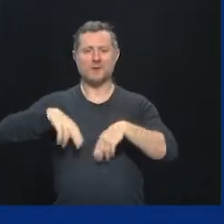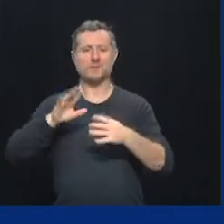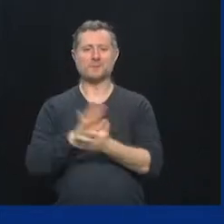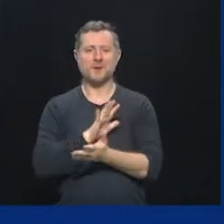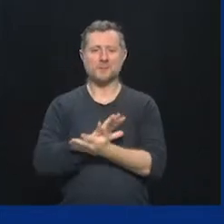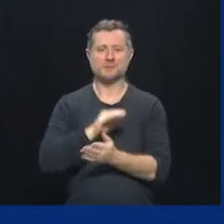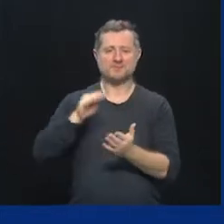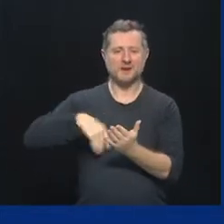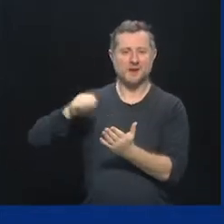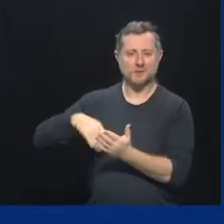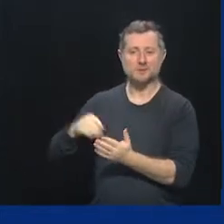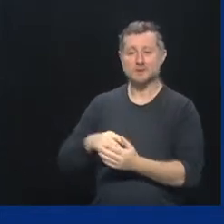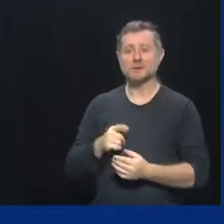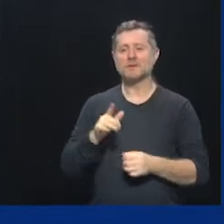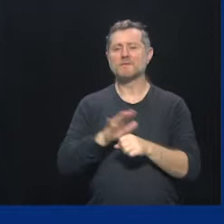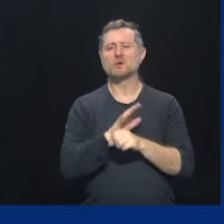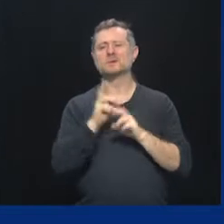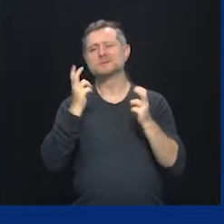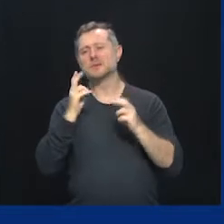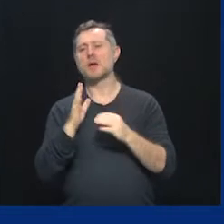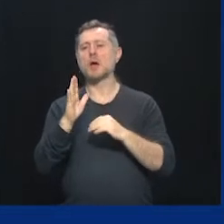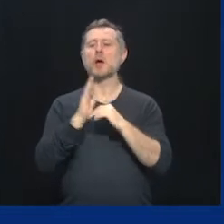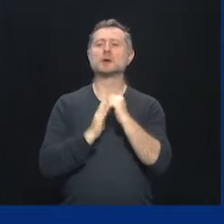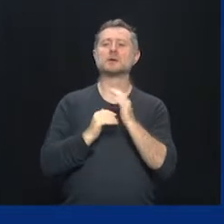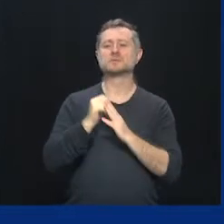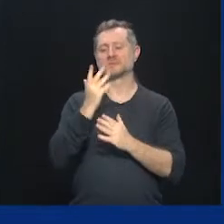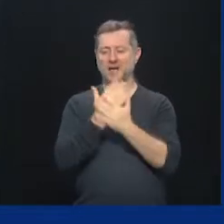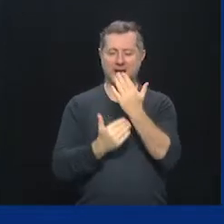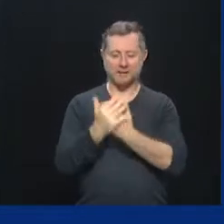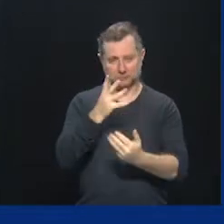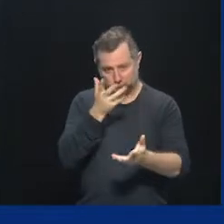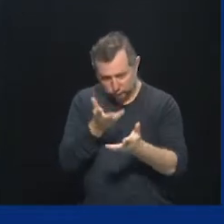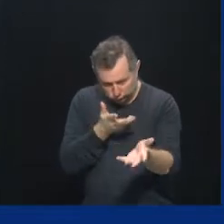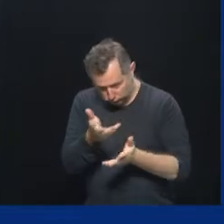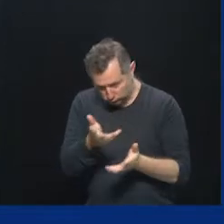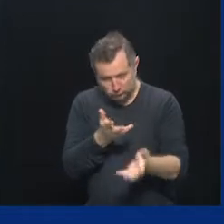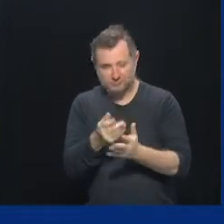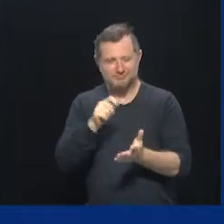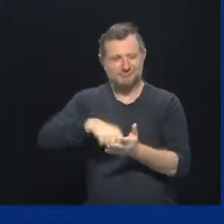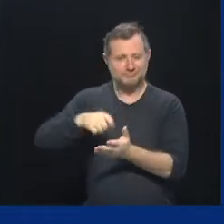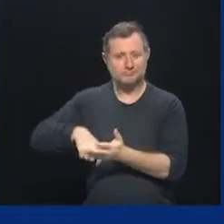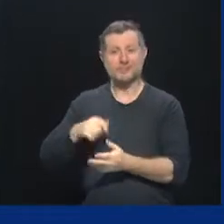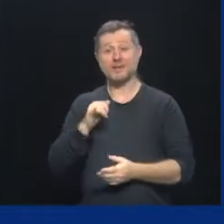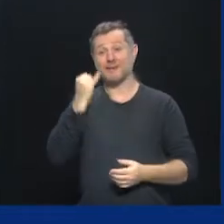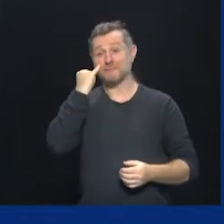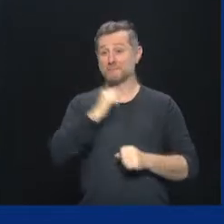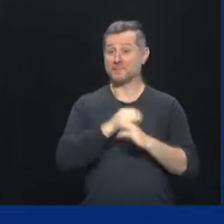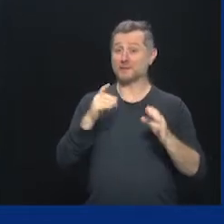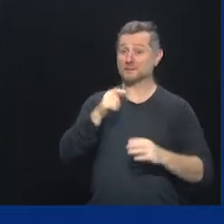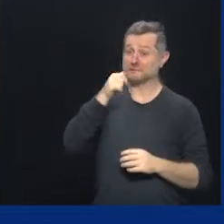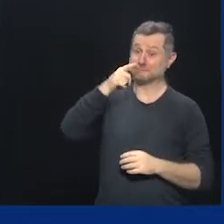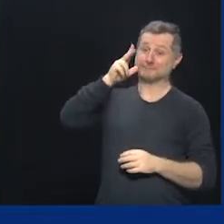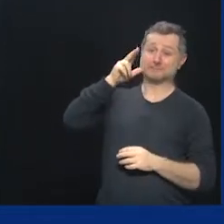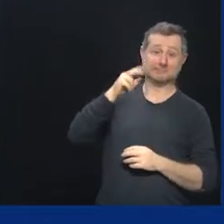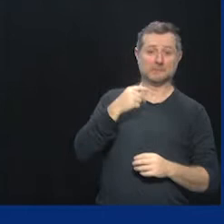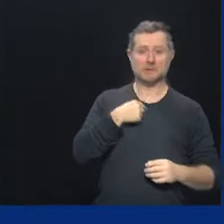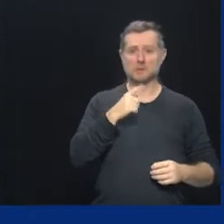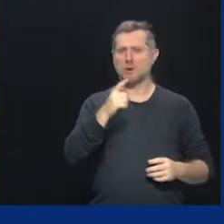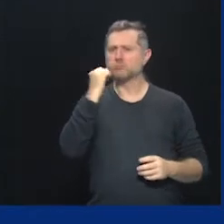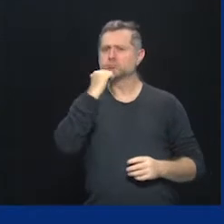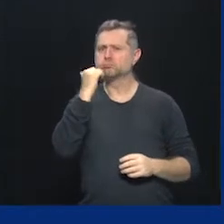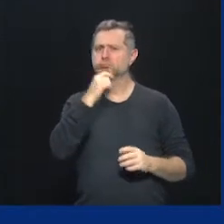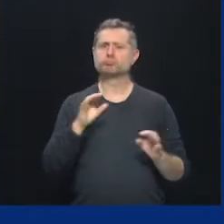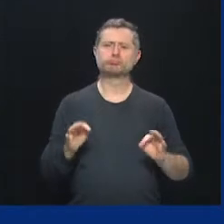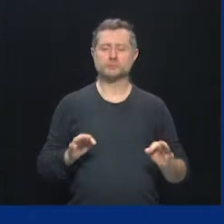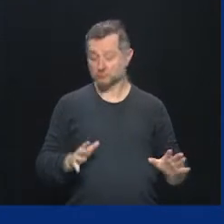going to be that hands-on. This is a frightening experience. Homeowners who were just going about their everyday life 2 days ago now are figuring out how